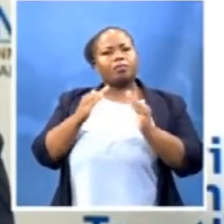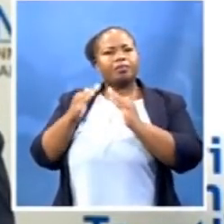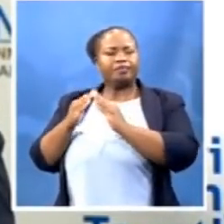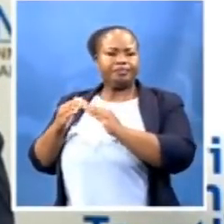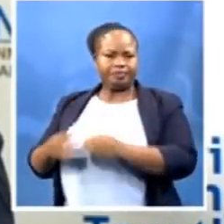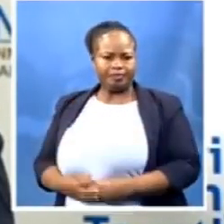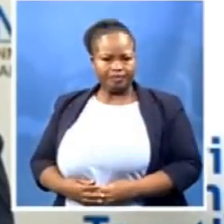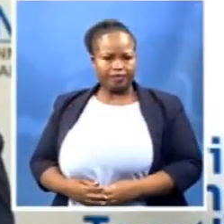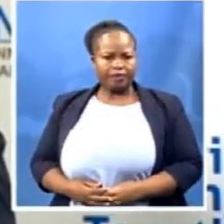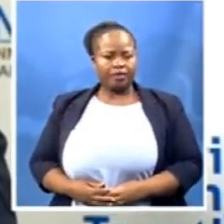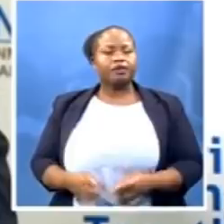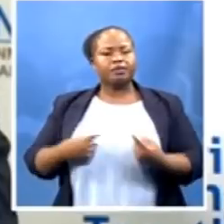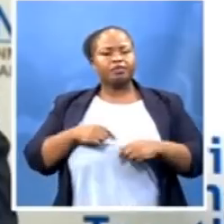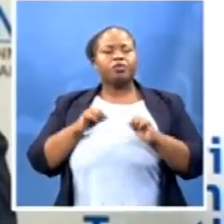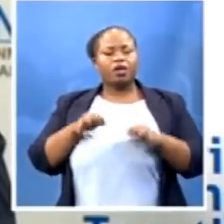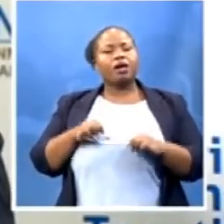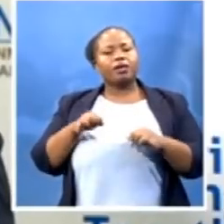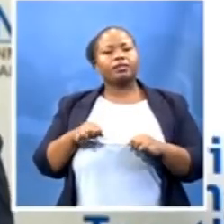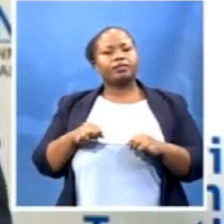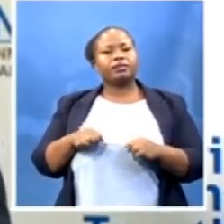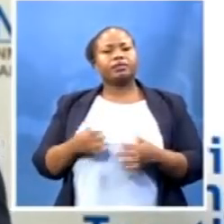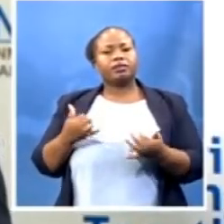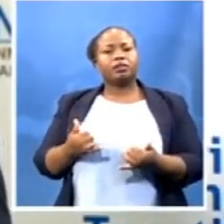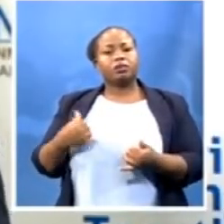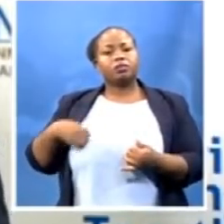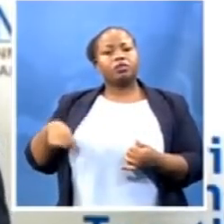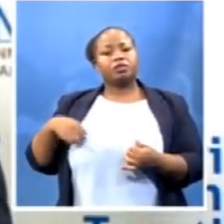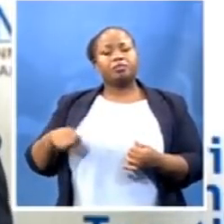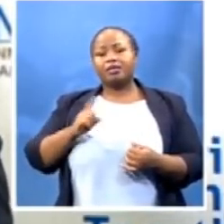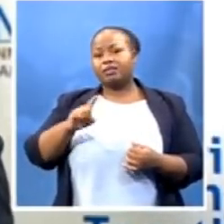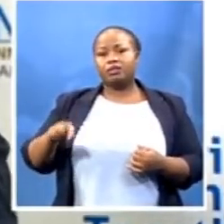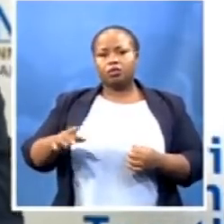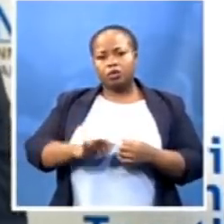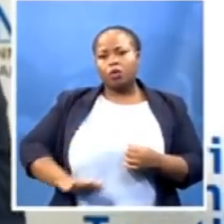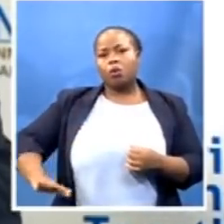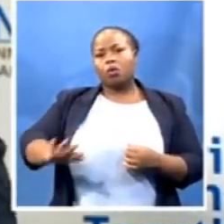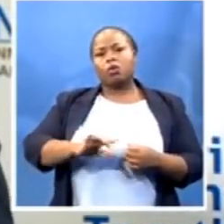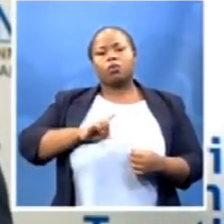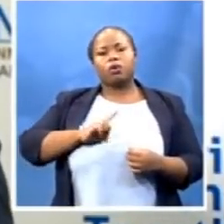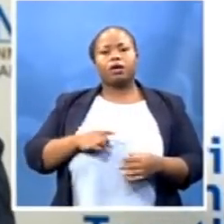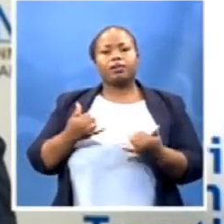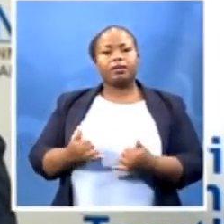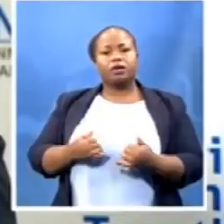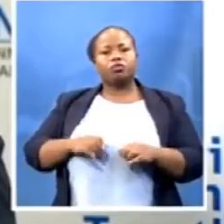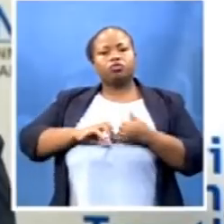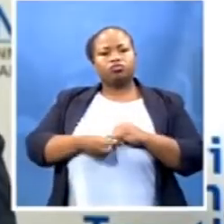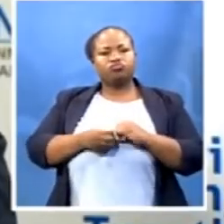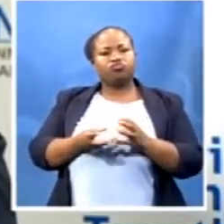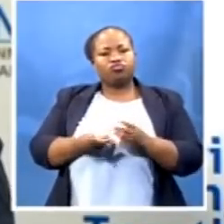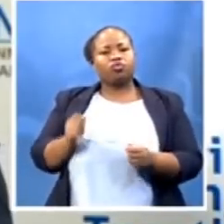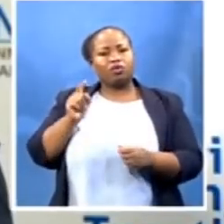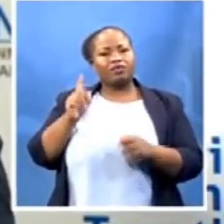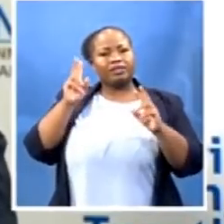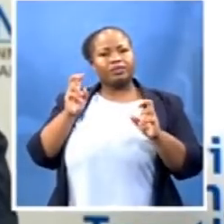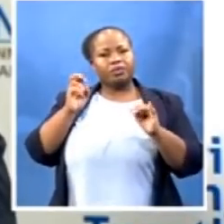following measures with all our municipalities as part of our proactive steps to deal with this issue.